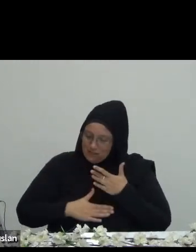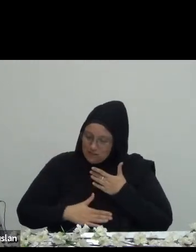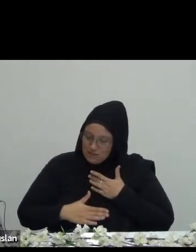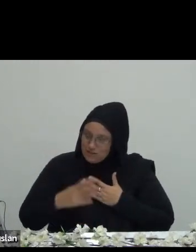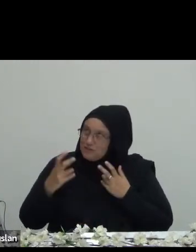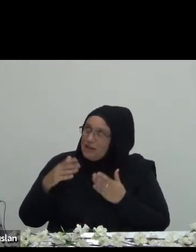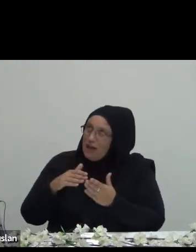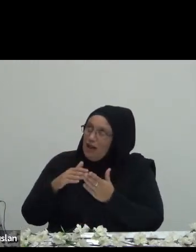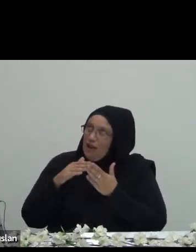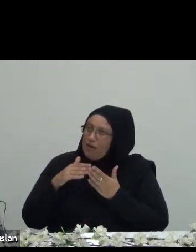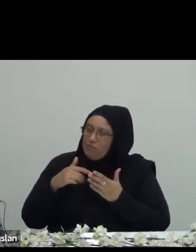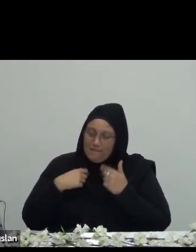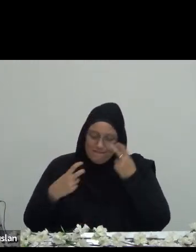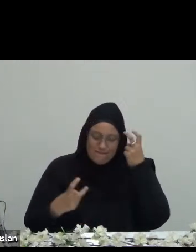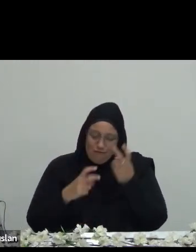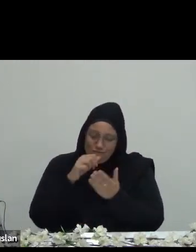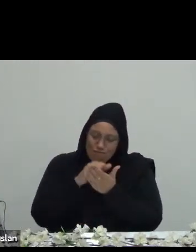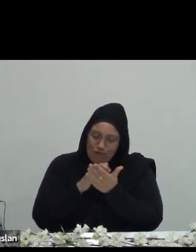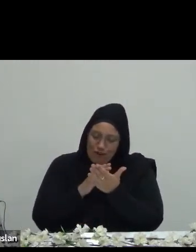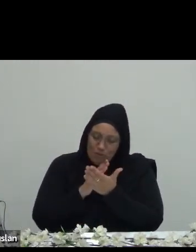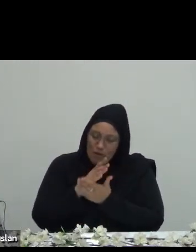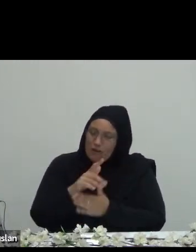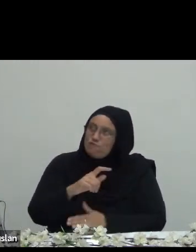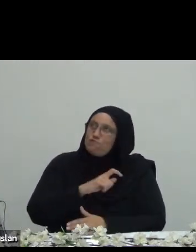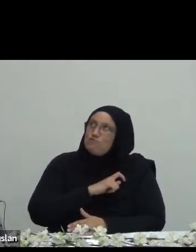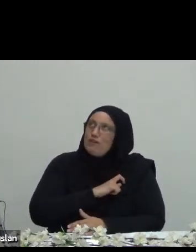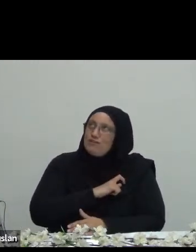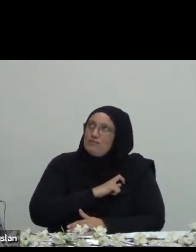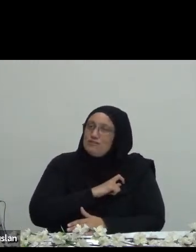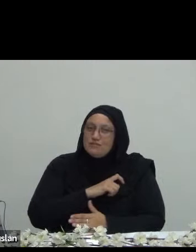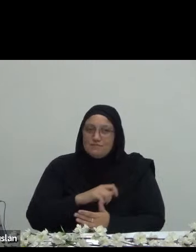my way.